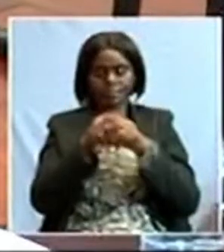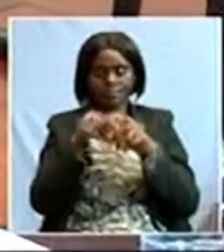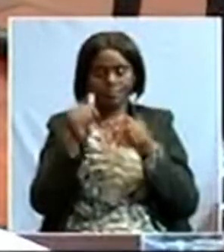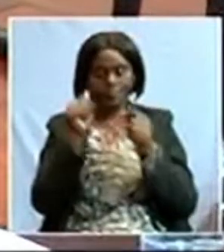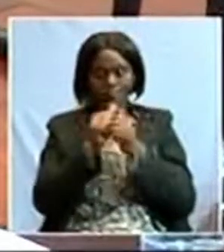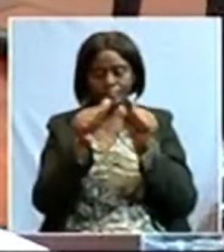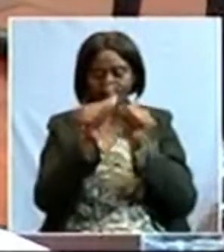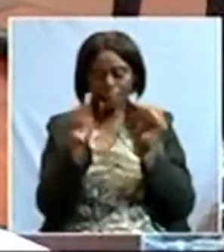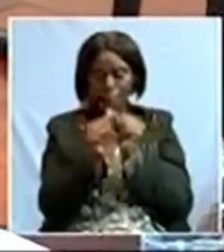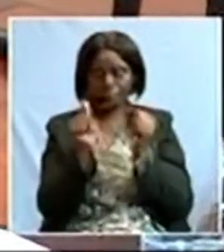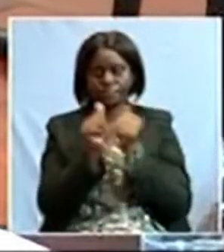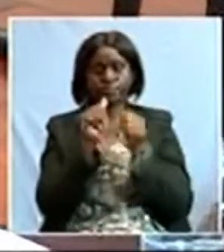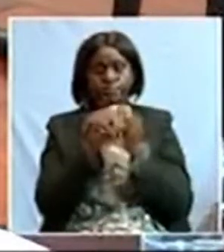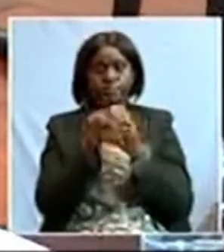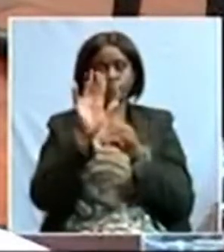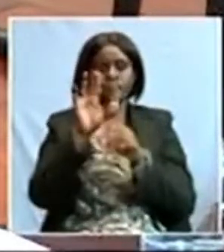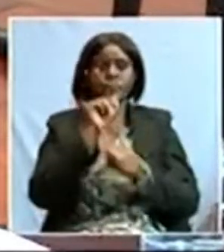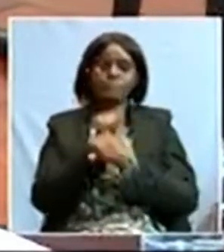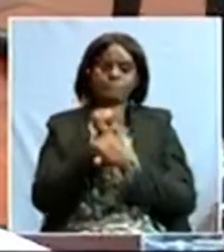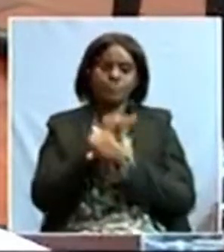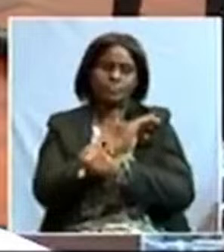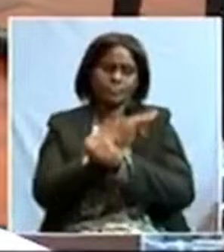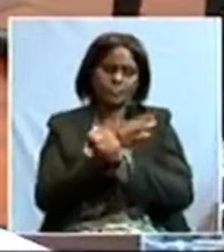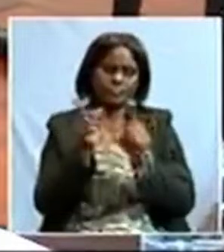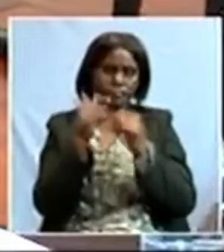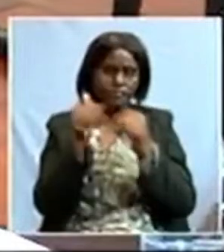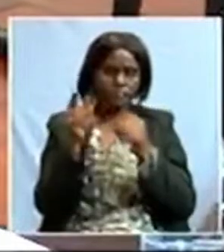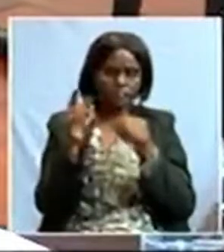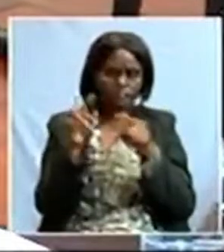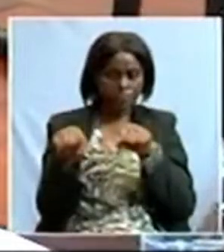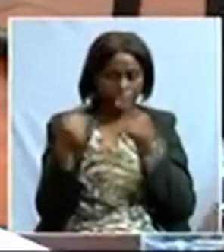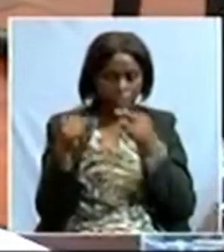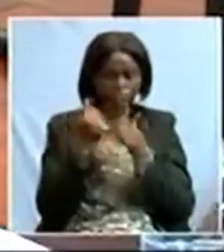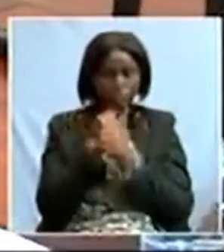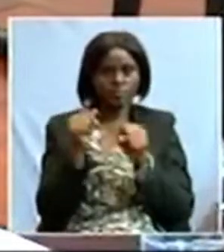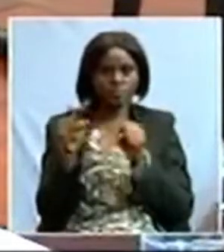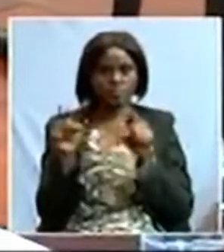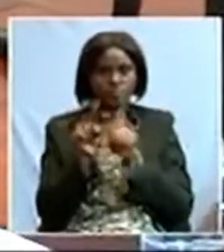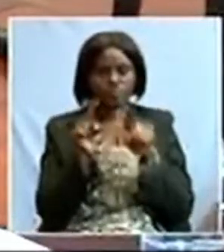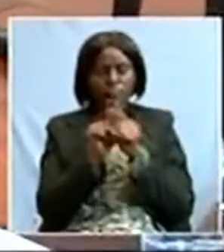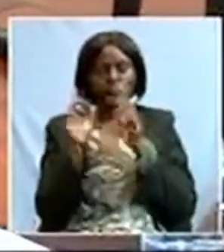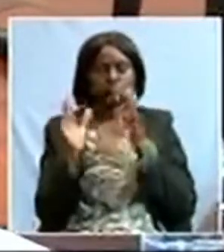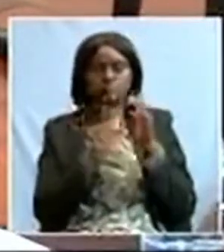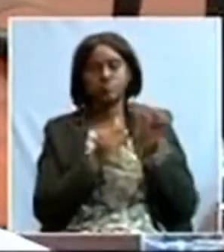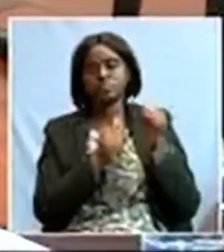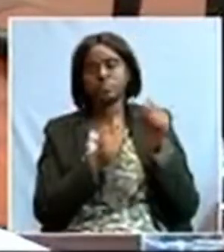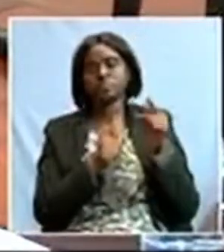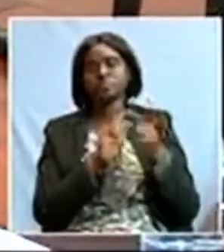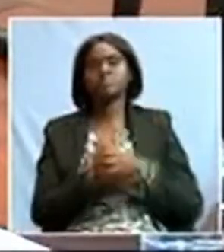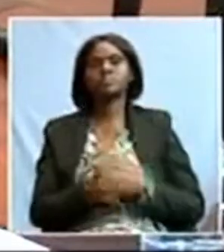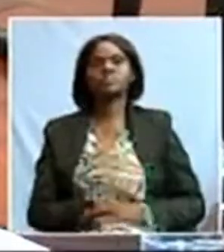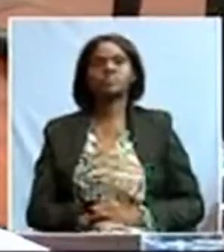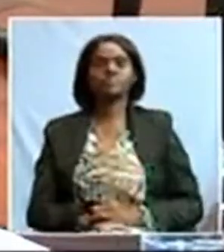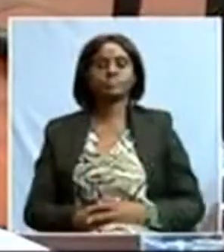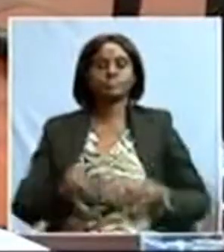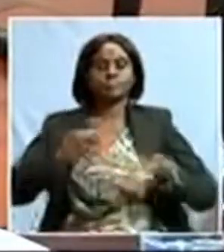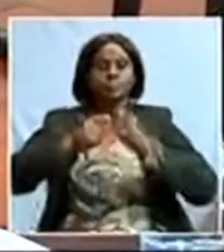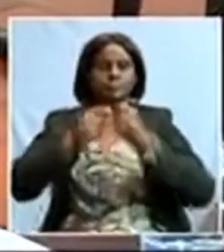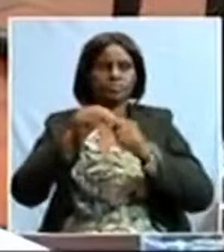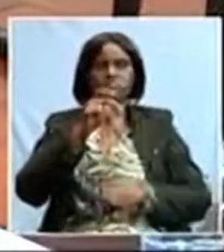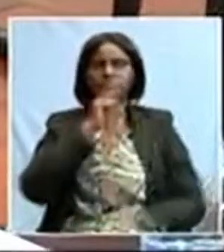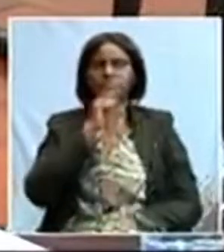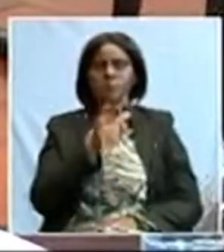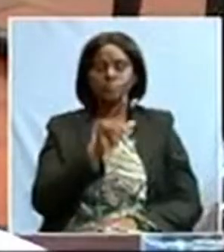to areas within its jurisdiction when it comes to dispute resolution and plans accordingly. Change of